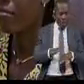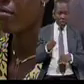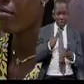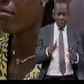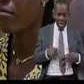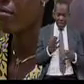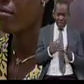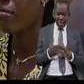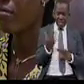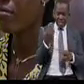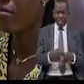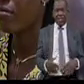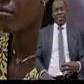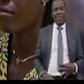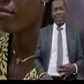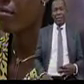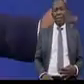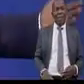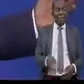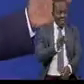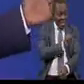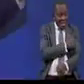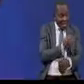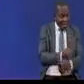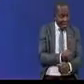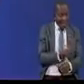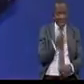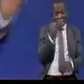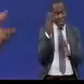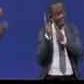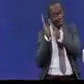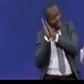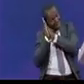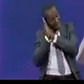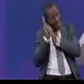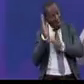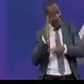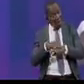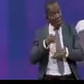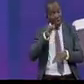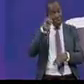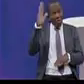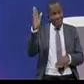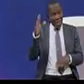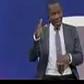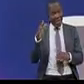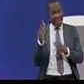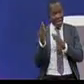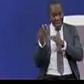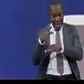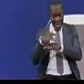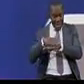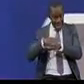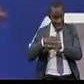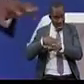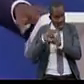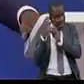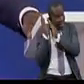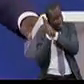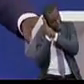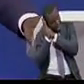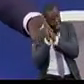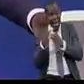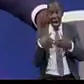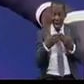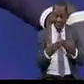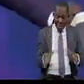on, tell me the story. And then he shaved his head, tell me the story. And he lost all his power, tell me the story.